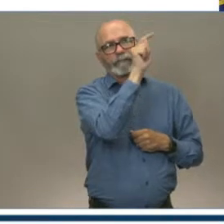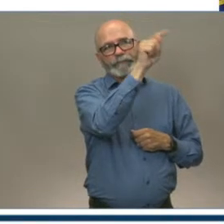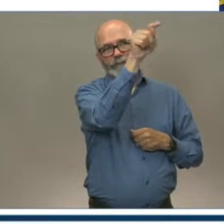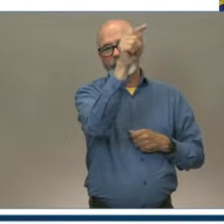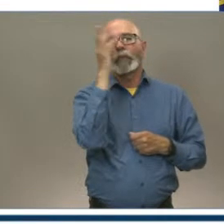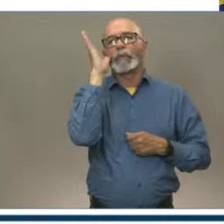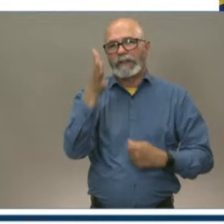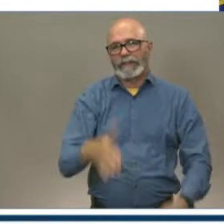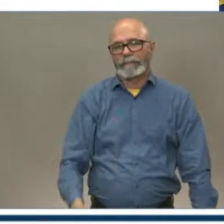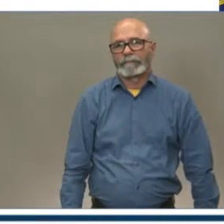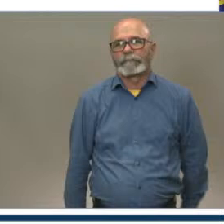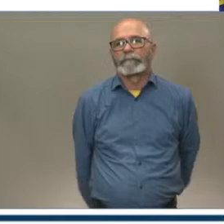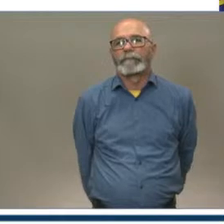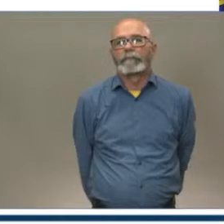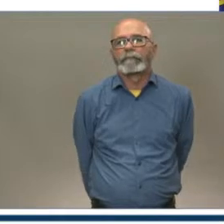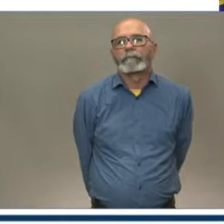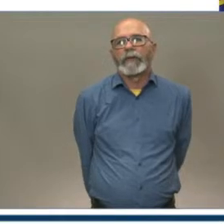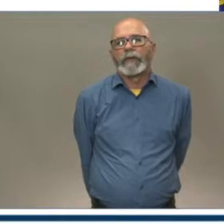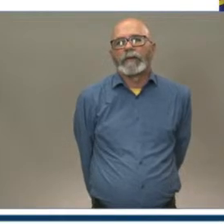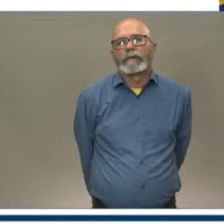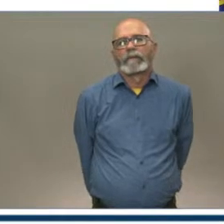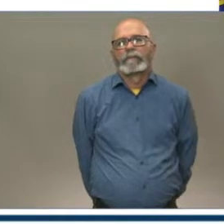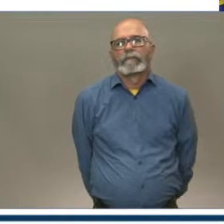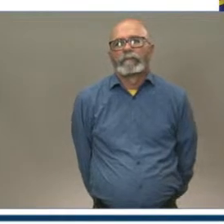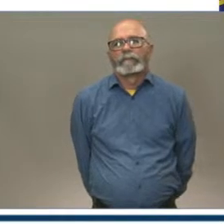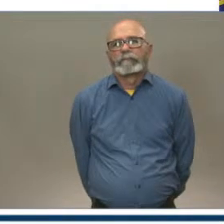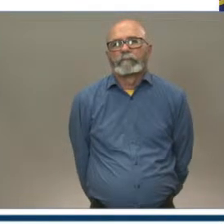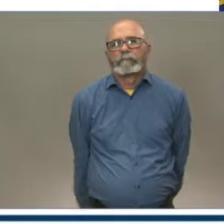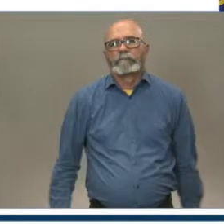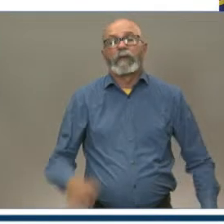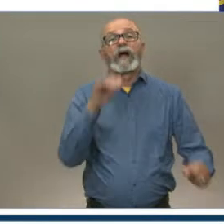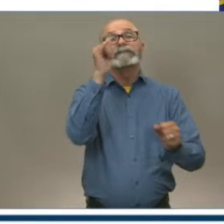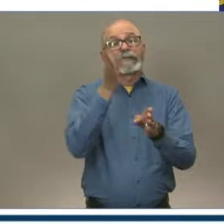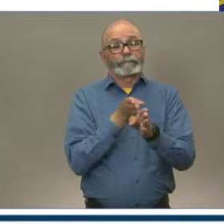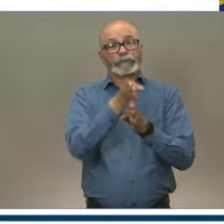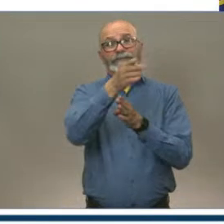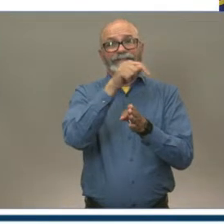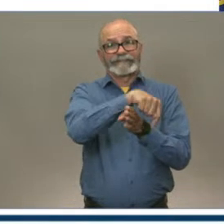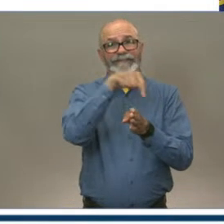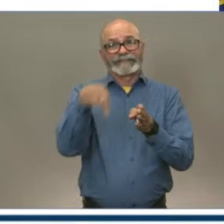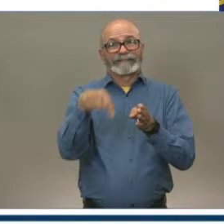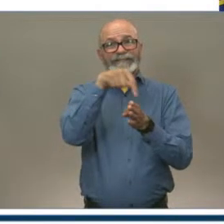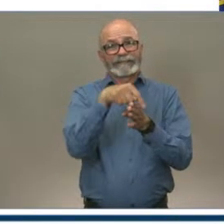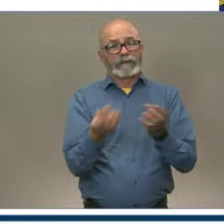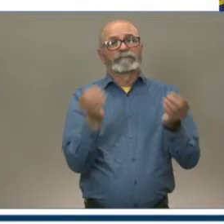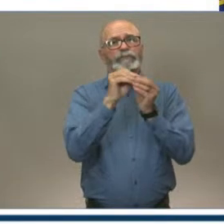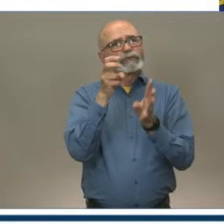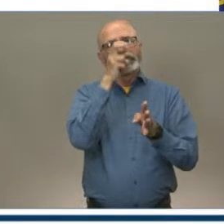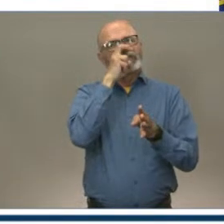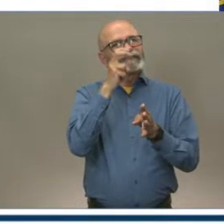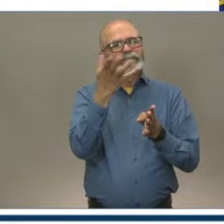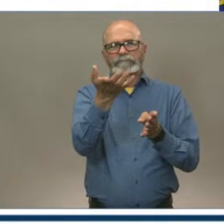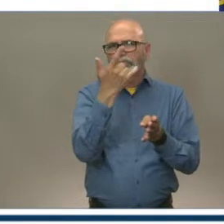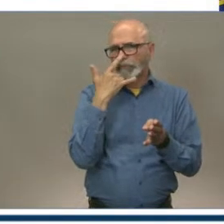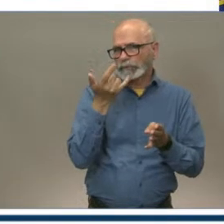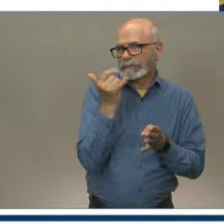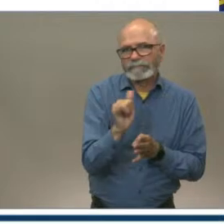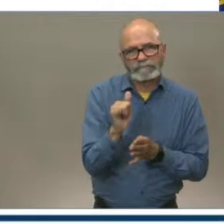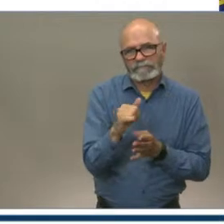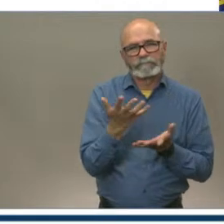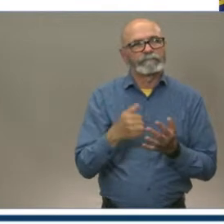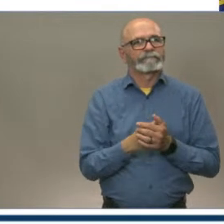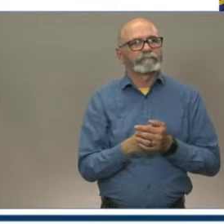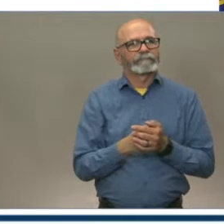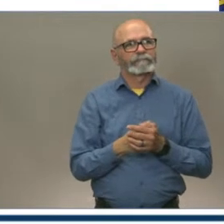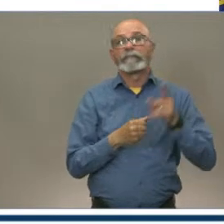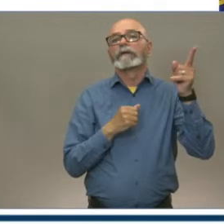is it so important to increase some of the restrictions at the border? What would that look like for you, especially right now because of all the variants? Well, variants